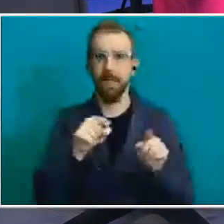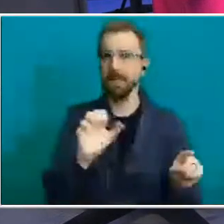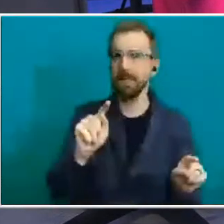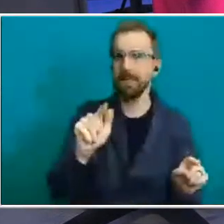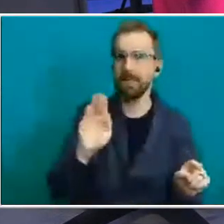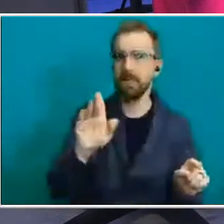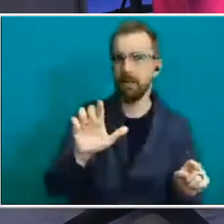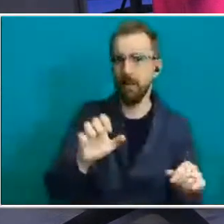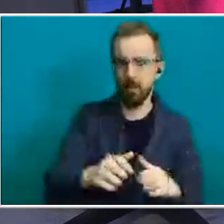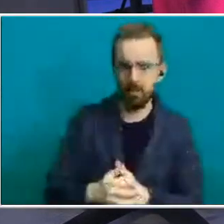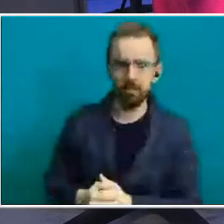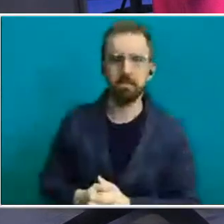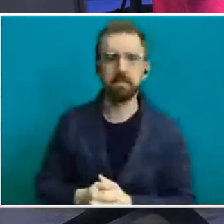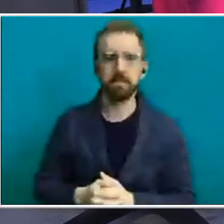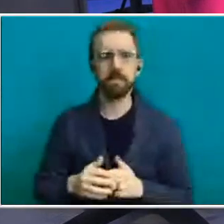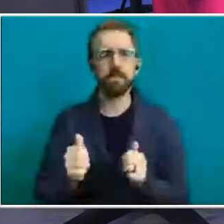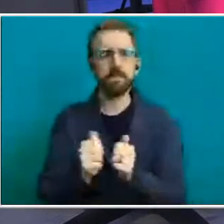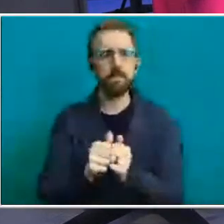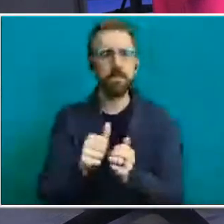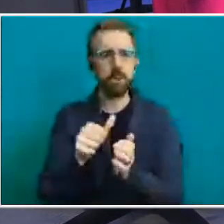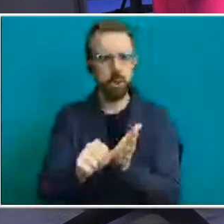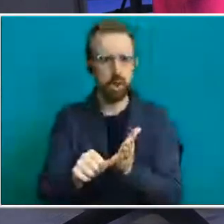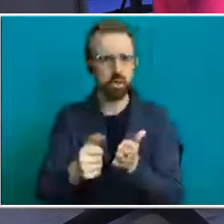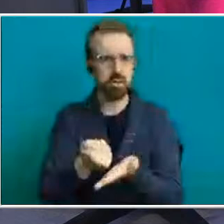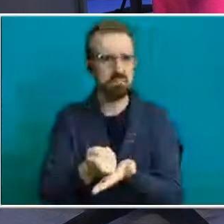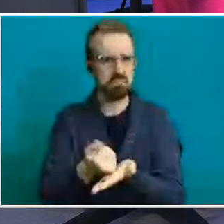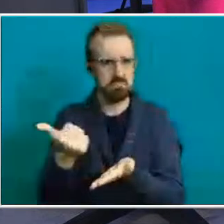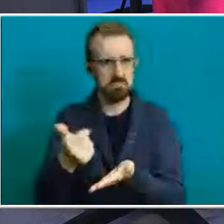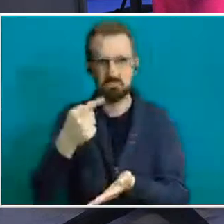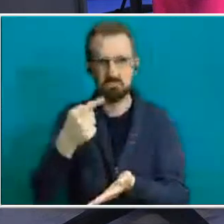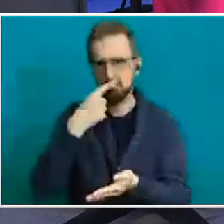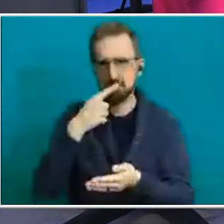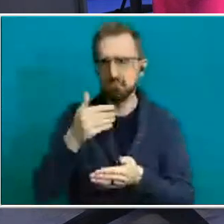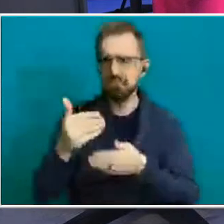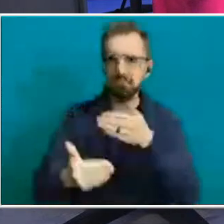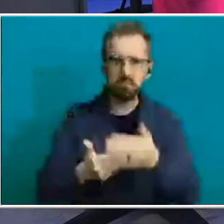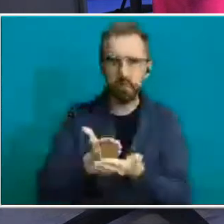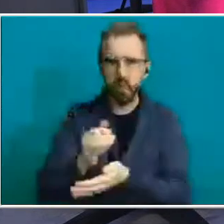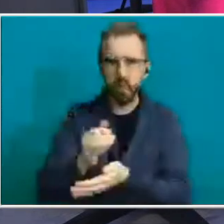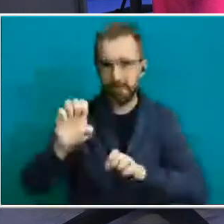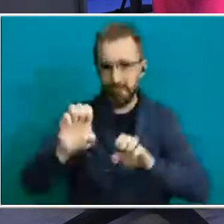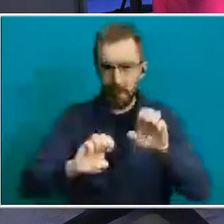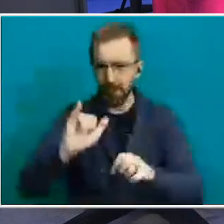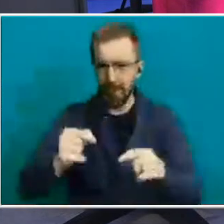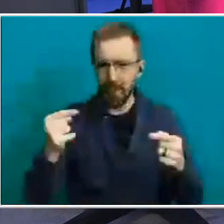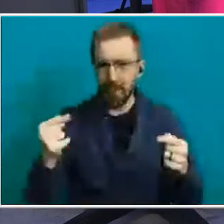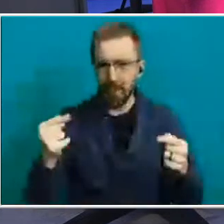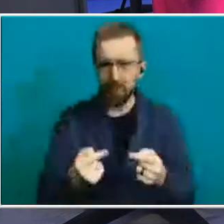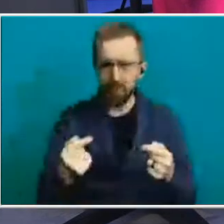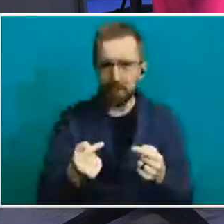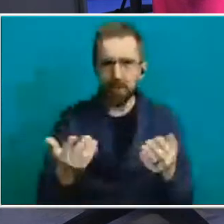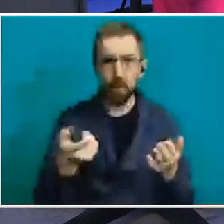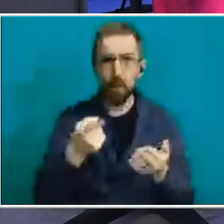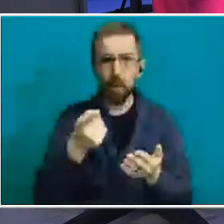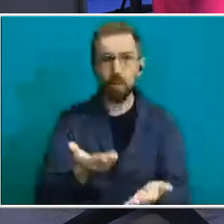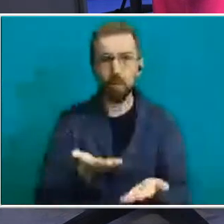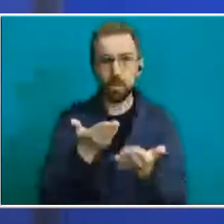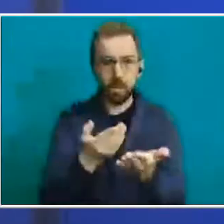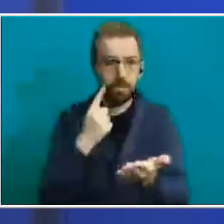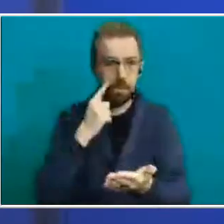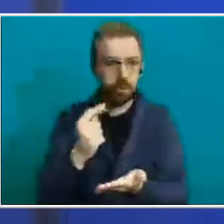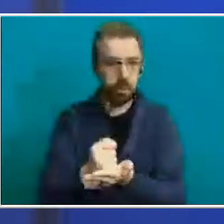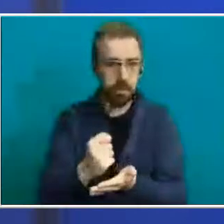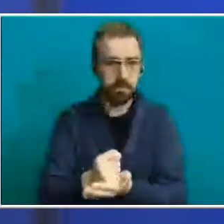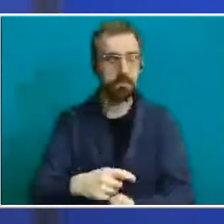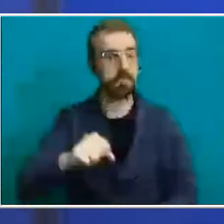with surgery ruled out, can you take us through your evaluation of Logan's injury and what you recommend for treatment? Absolutely, and Dr.